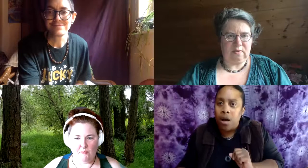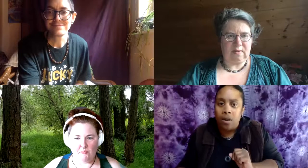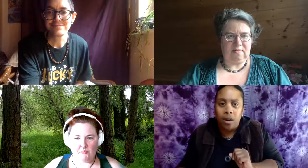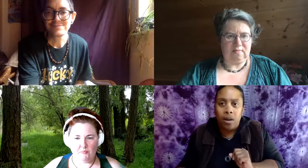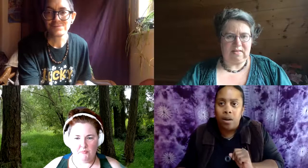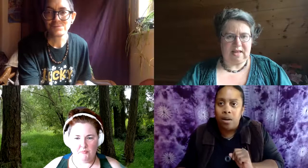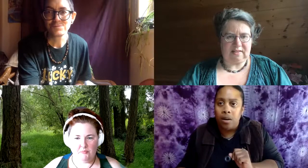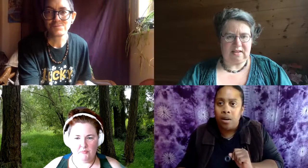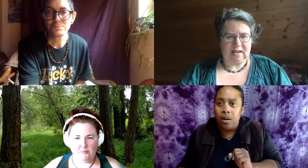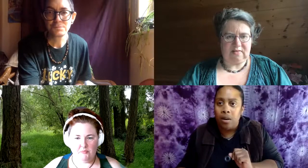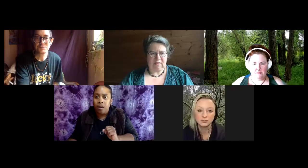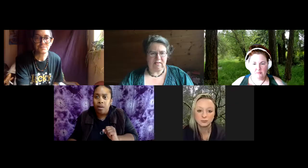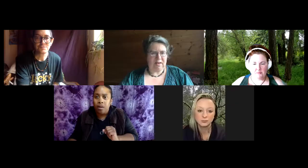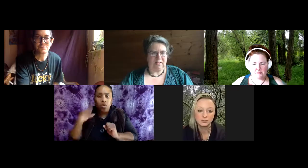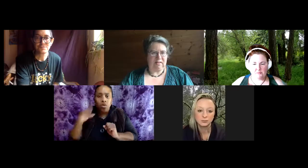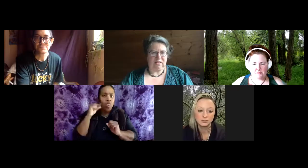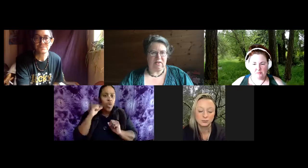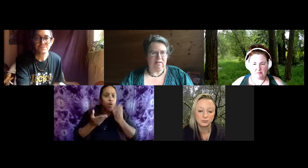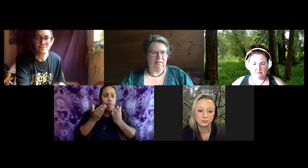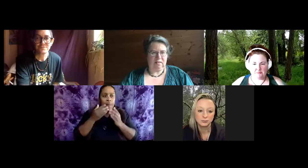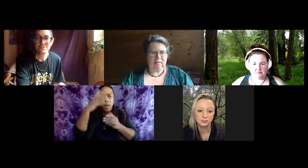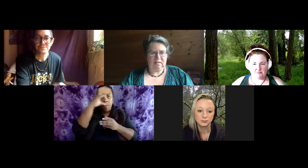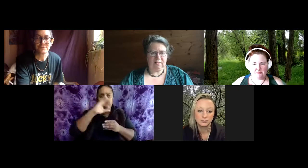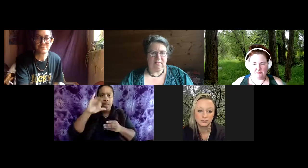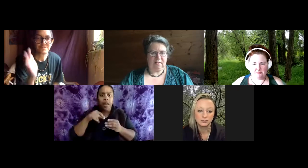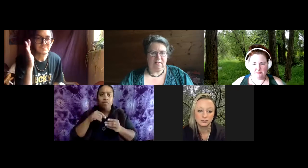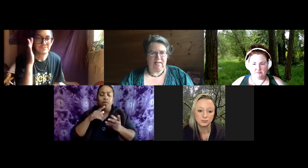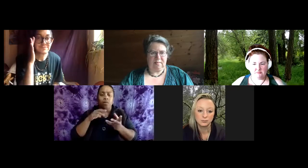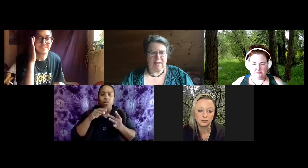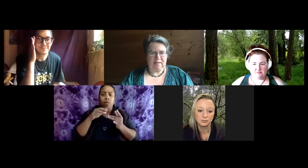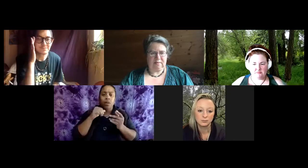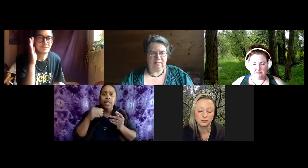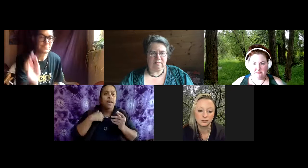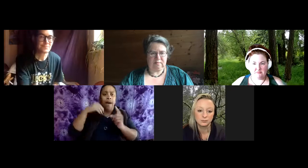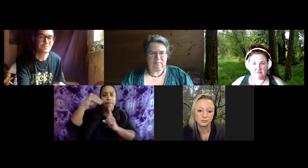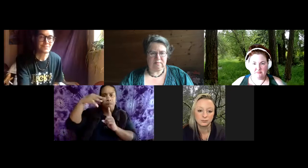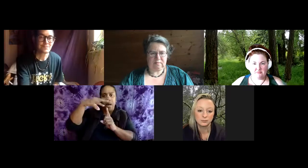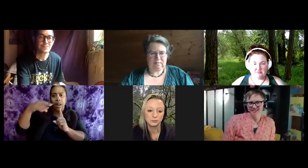Sorry, Thorne might have missed that because I didn't have it in the spotlight, Sharon. All right,